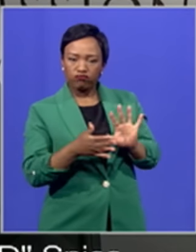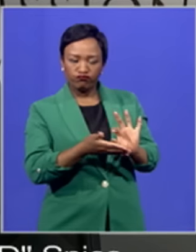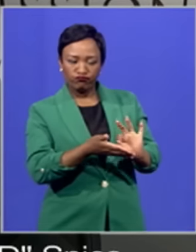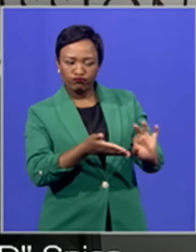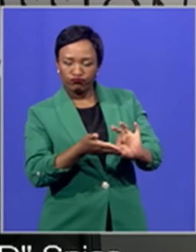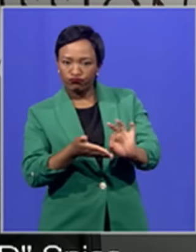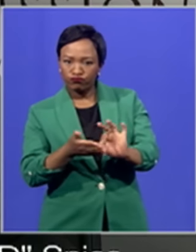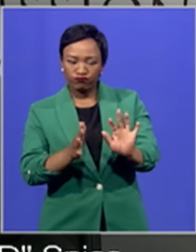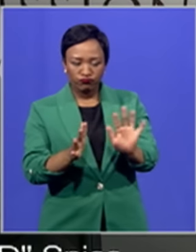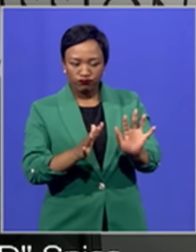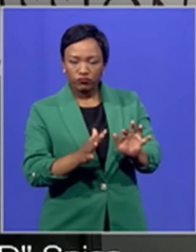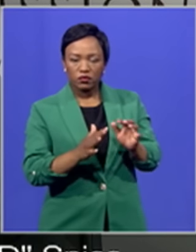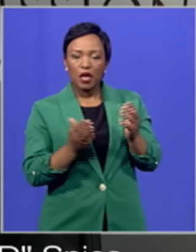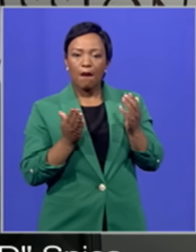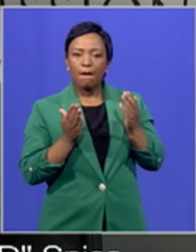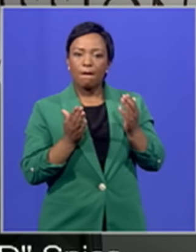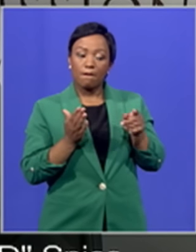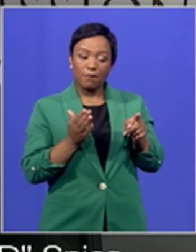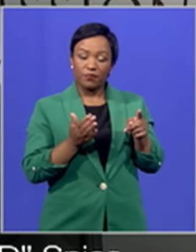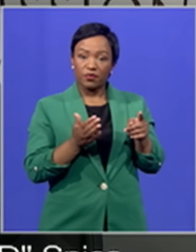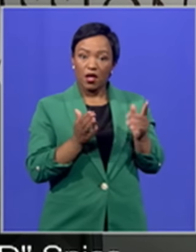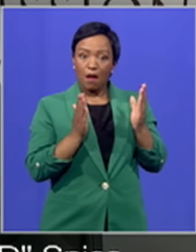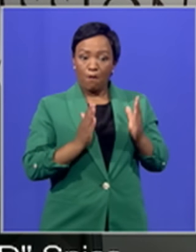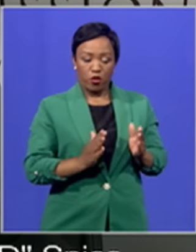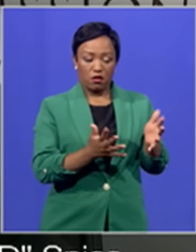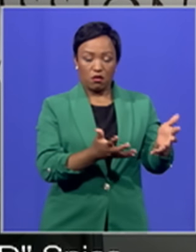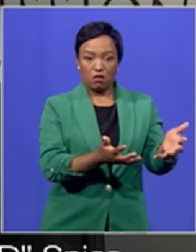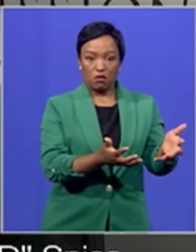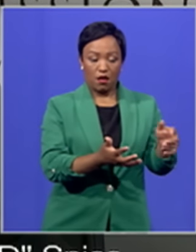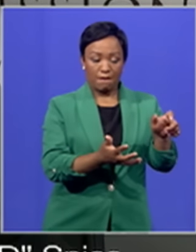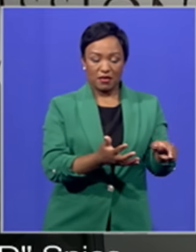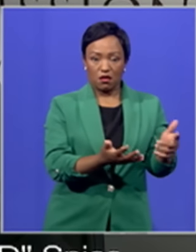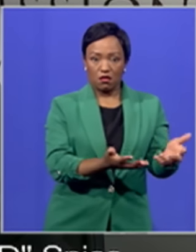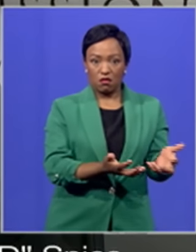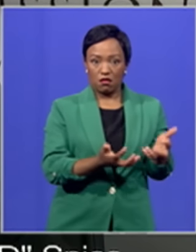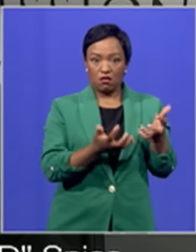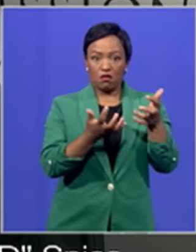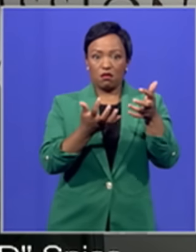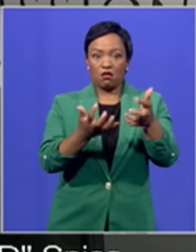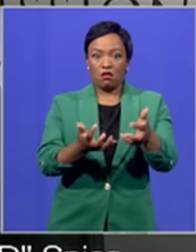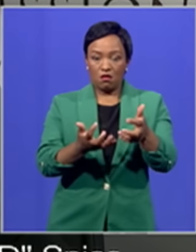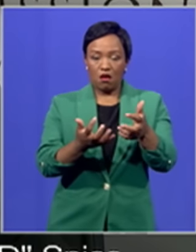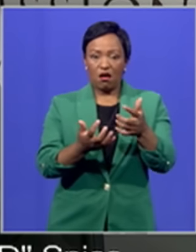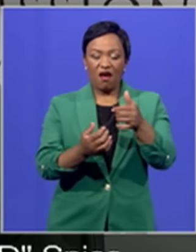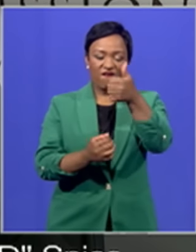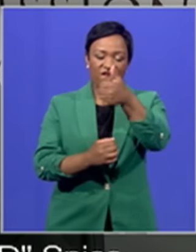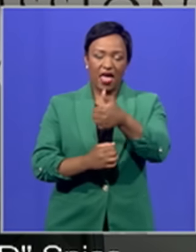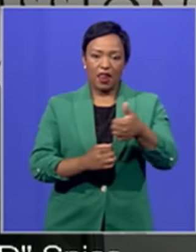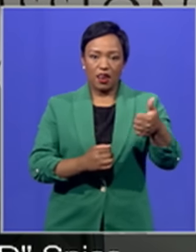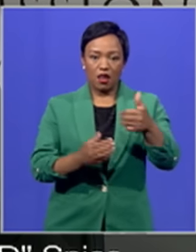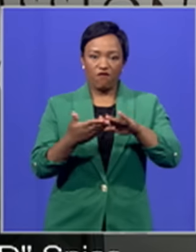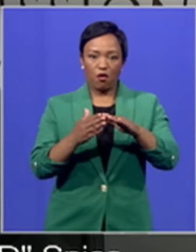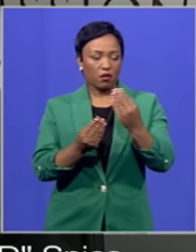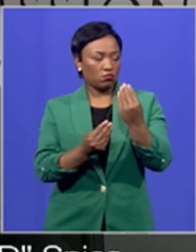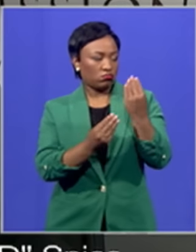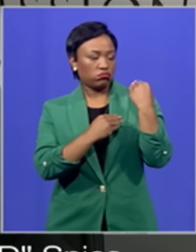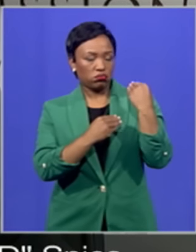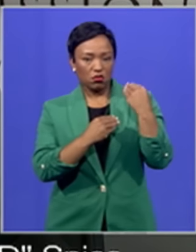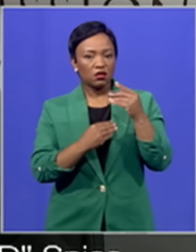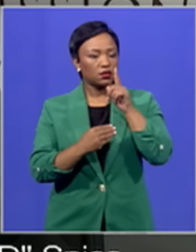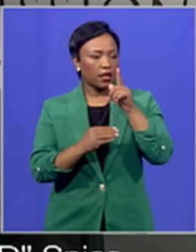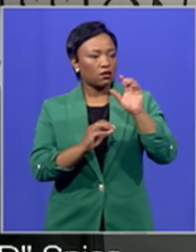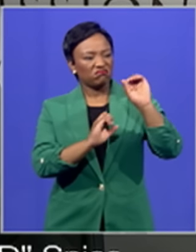And they placed the body of the victim on this civilian person's bakkie. And they instructed him to go dump